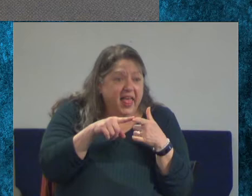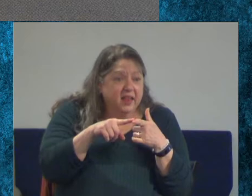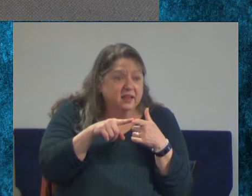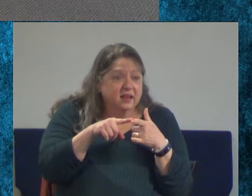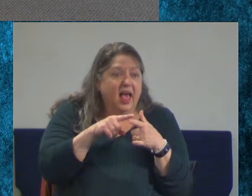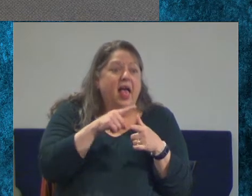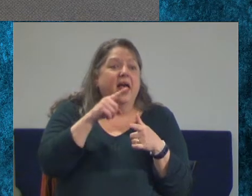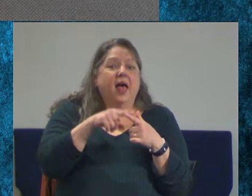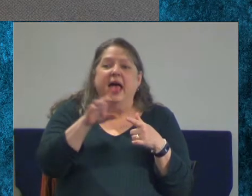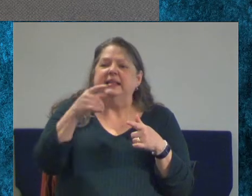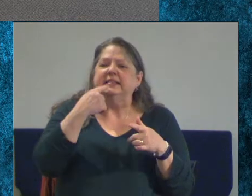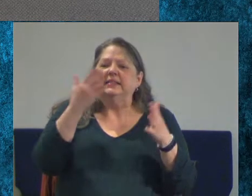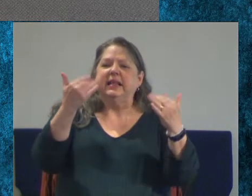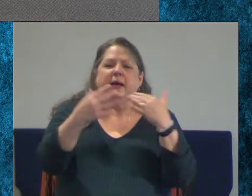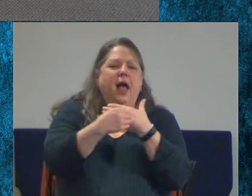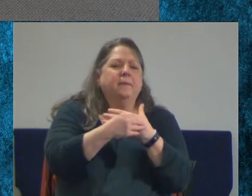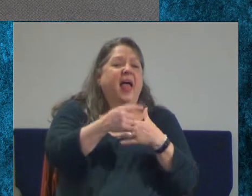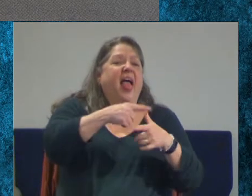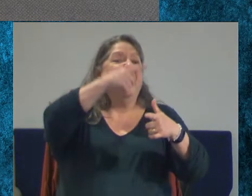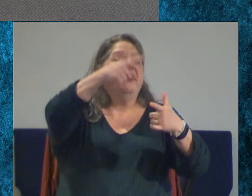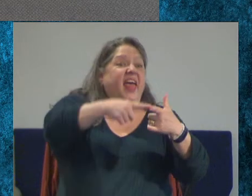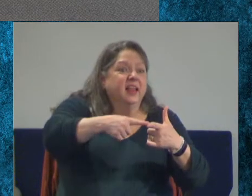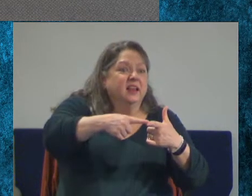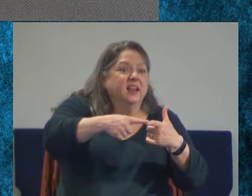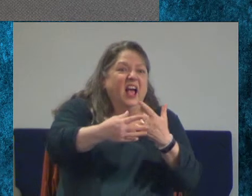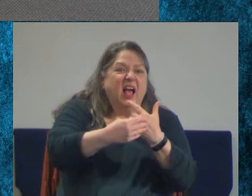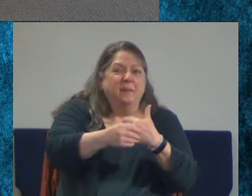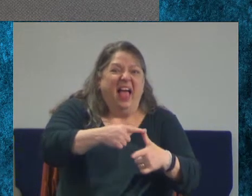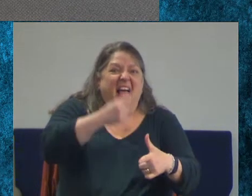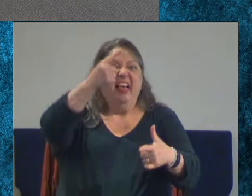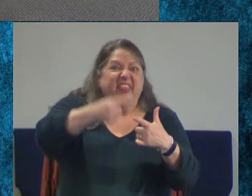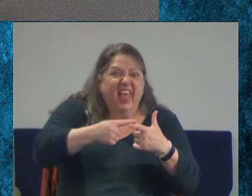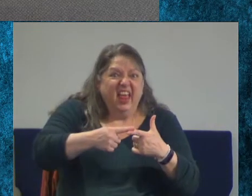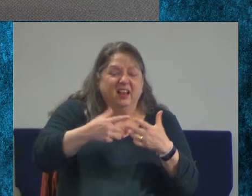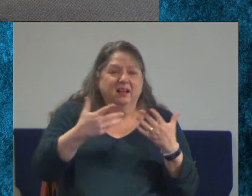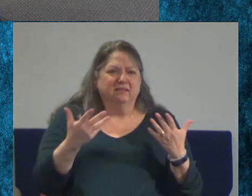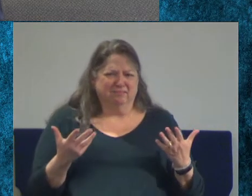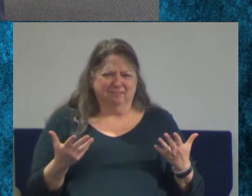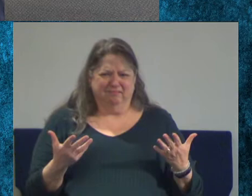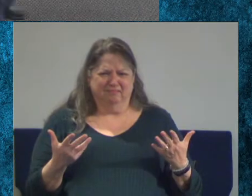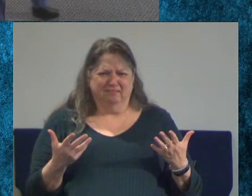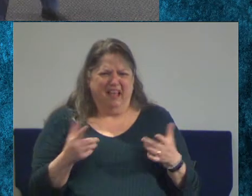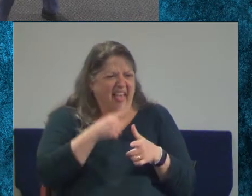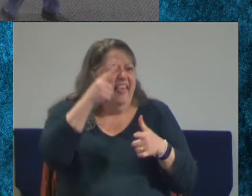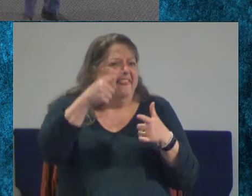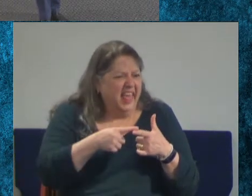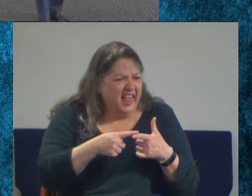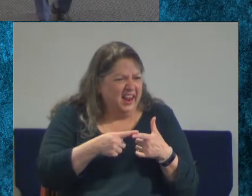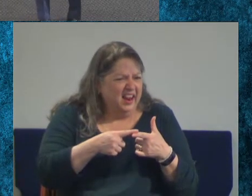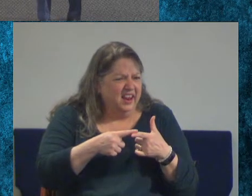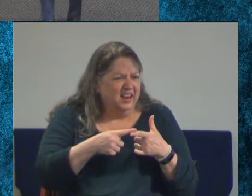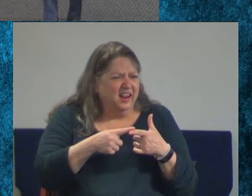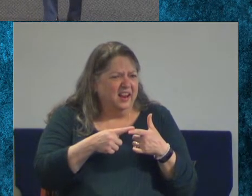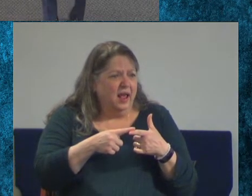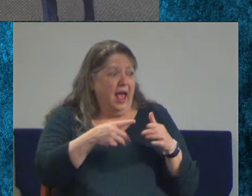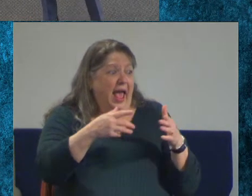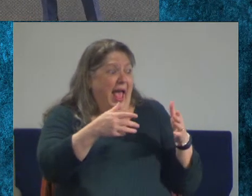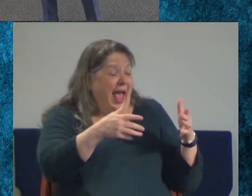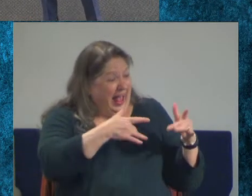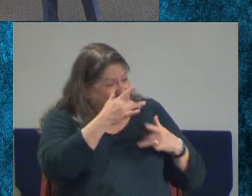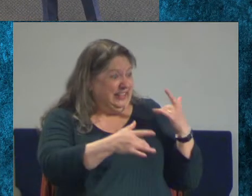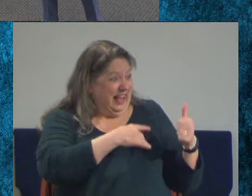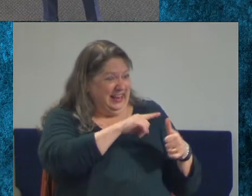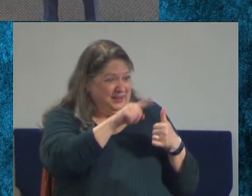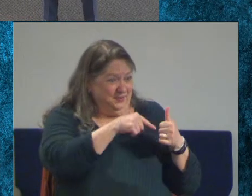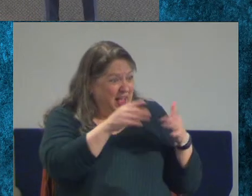then. But then, Paul says, he's exciting, he's encouraging him, he's patting him on the